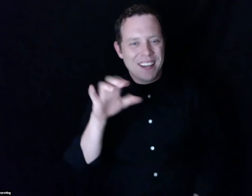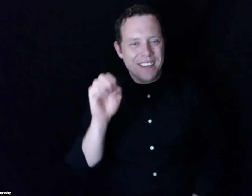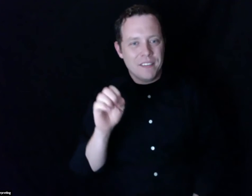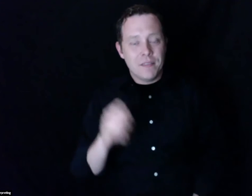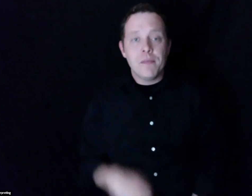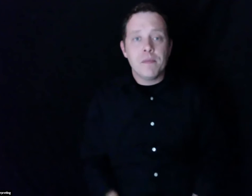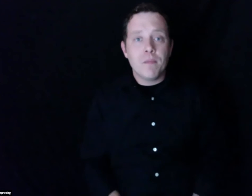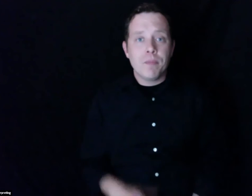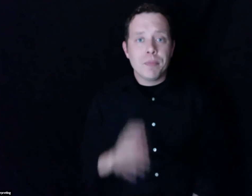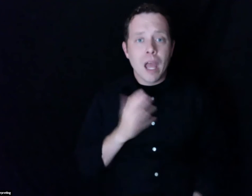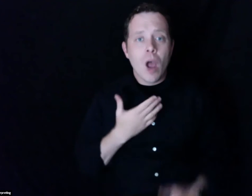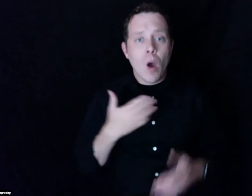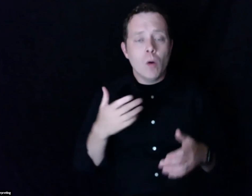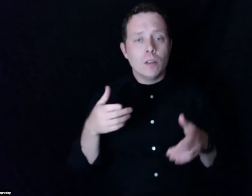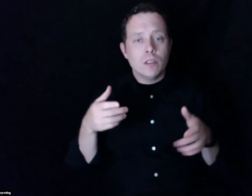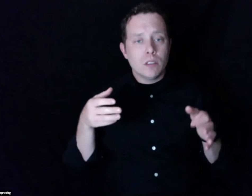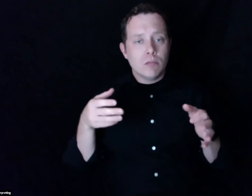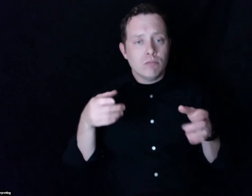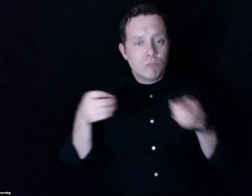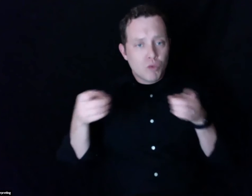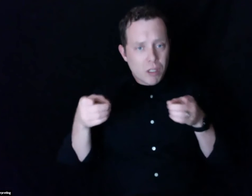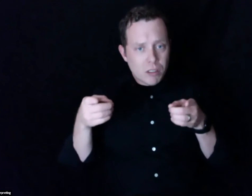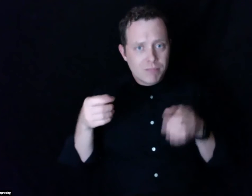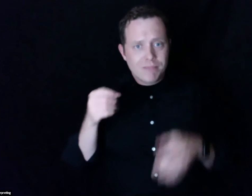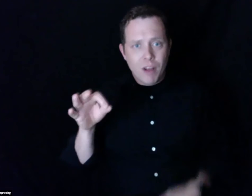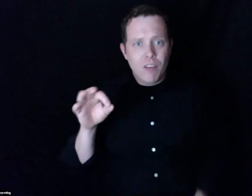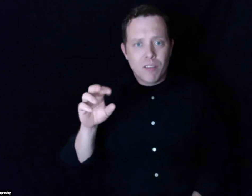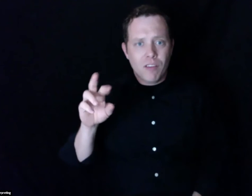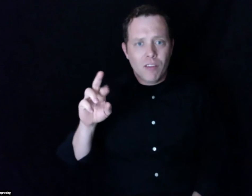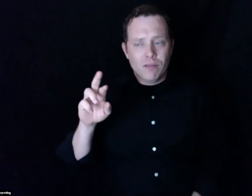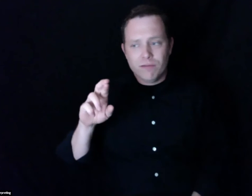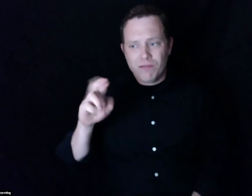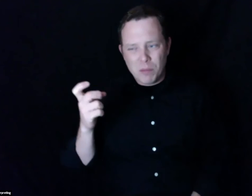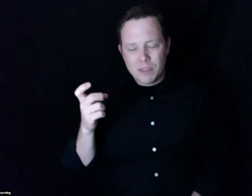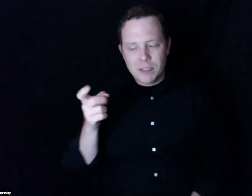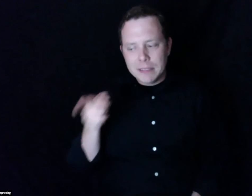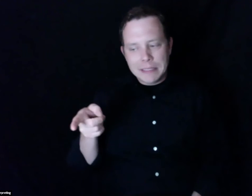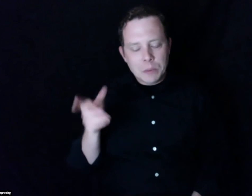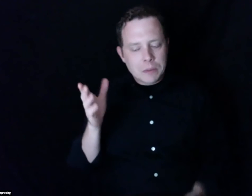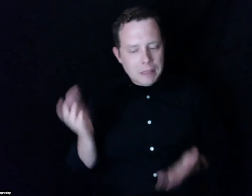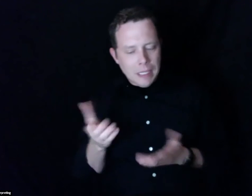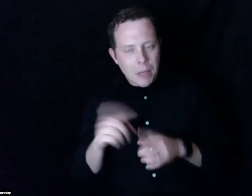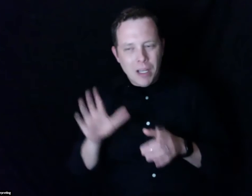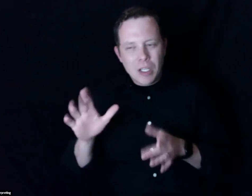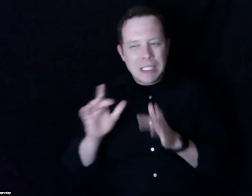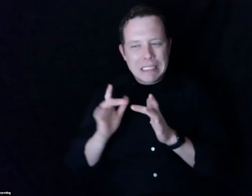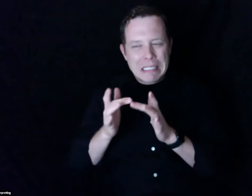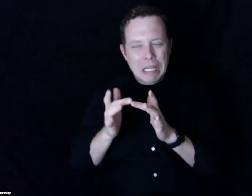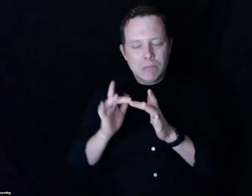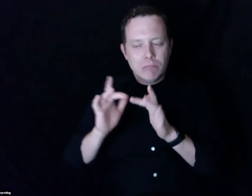Our director of pharmacy was going to be here, but she didn't have a good internet connection, so I'm filling in as a substitute.